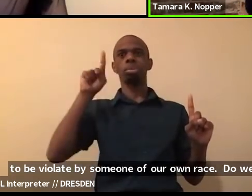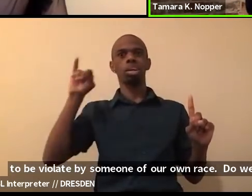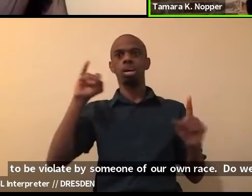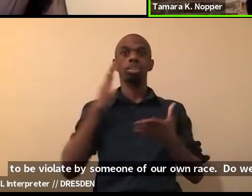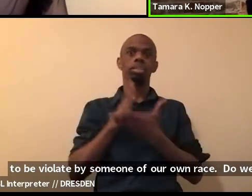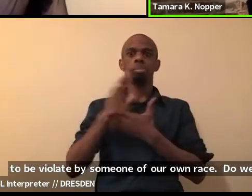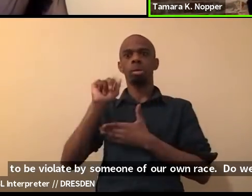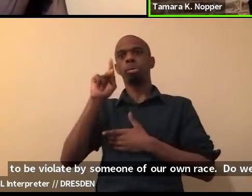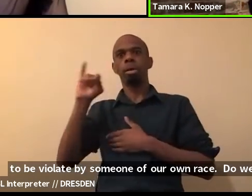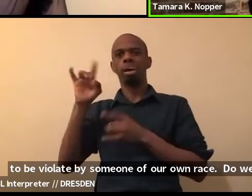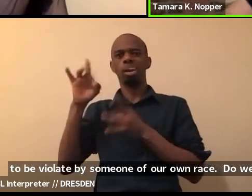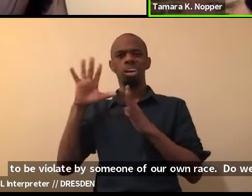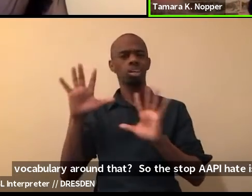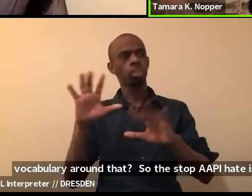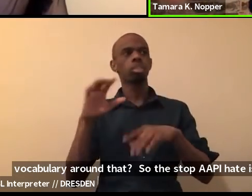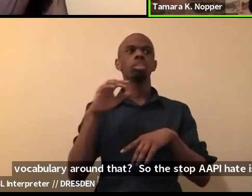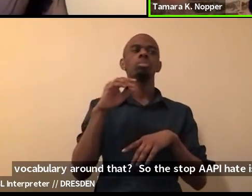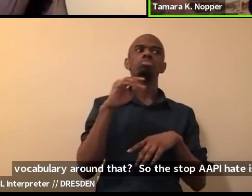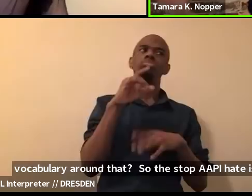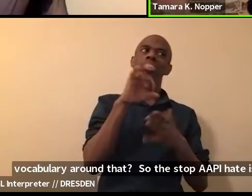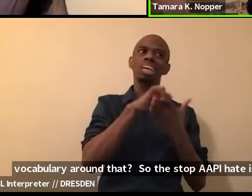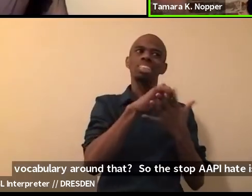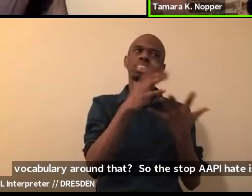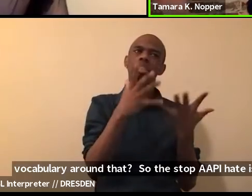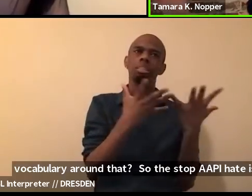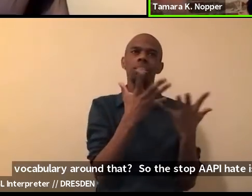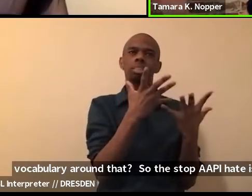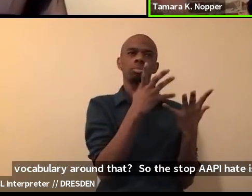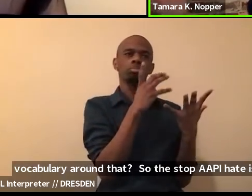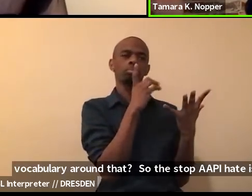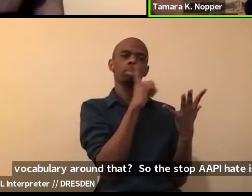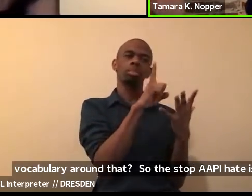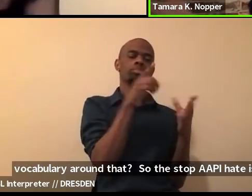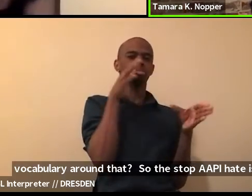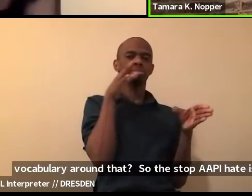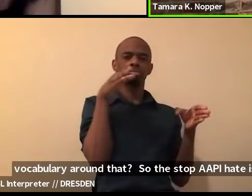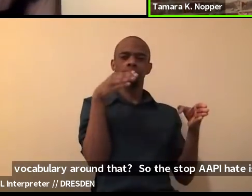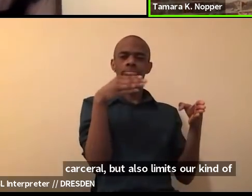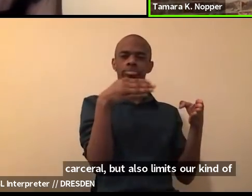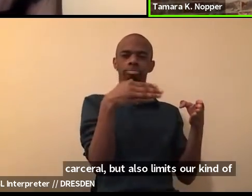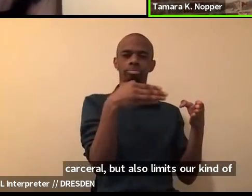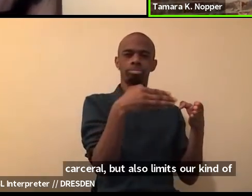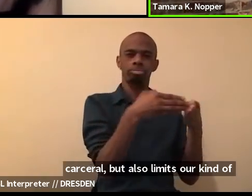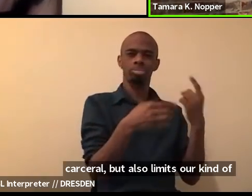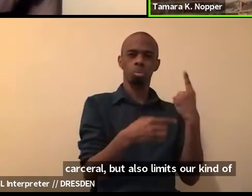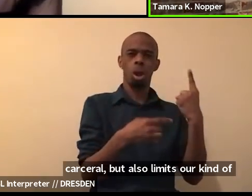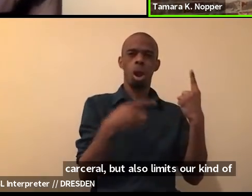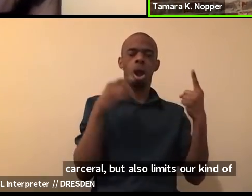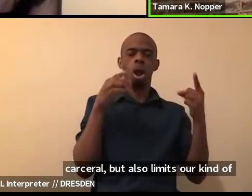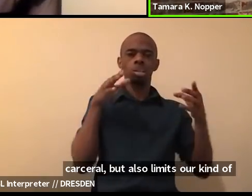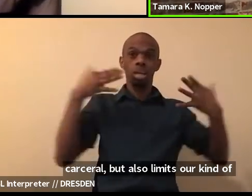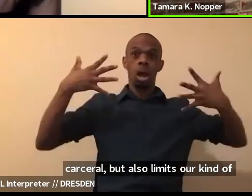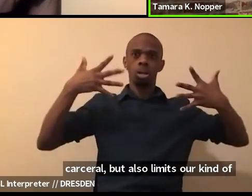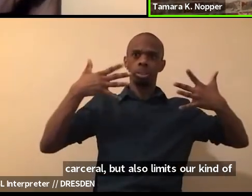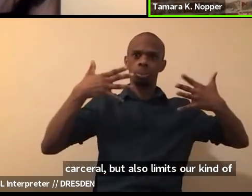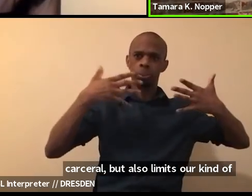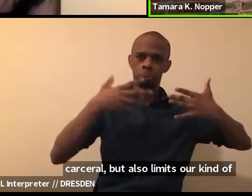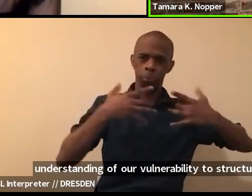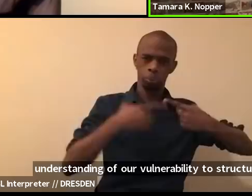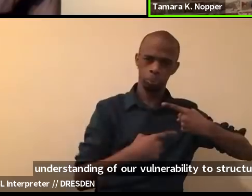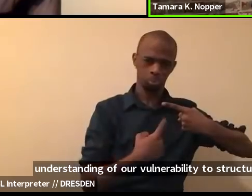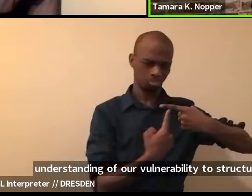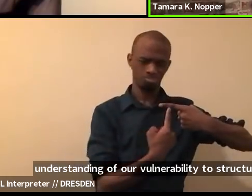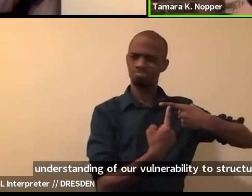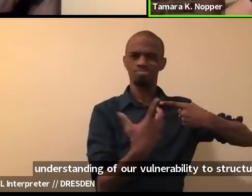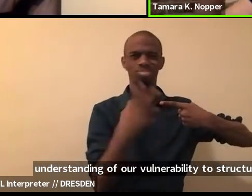our kind of understanding of our vulnerability to structural violence. And it also encourages us to kind of only think